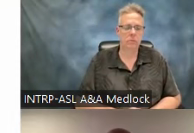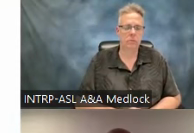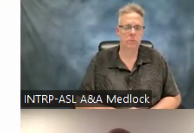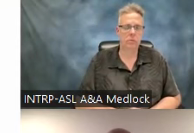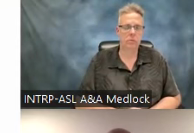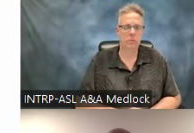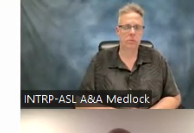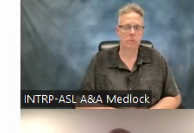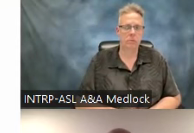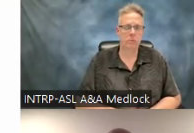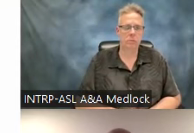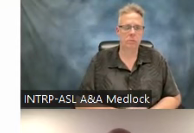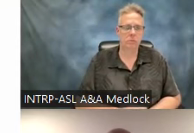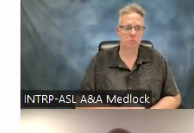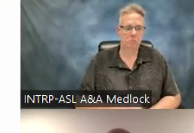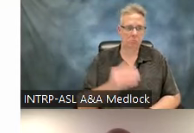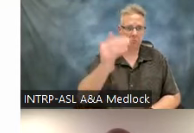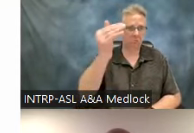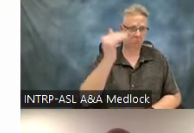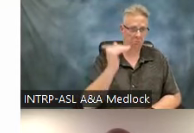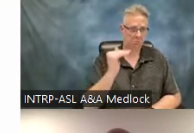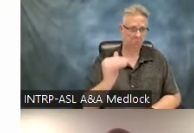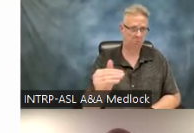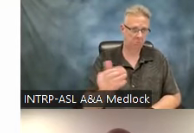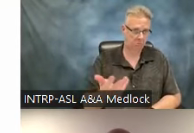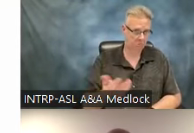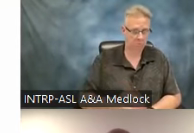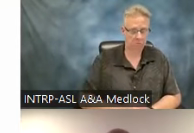Can we move on to D3?